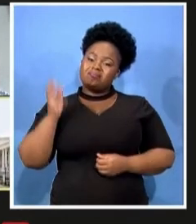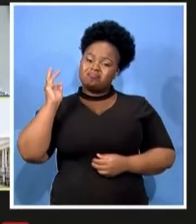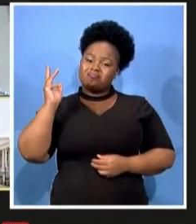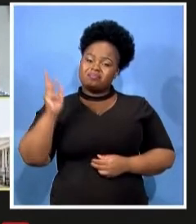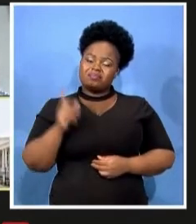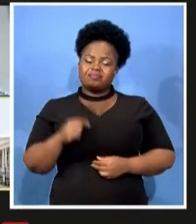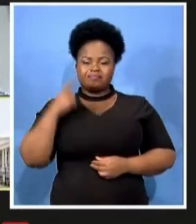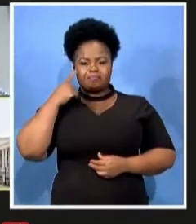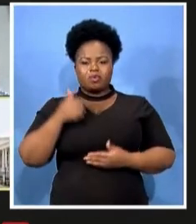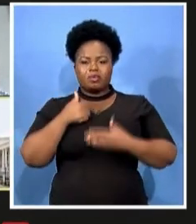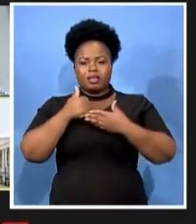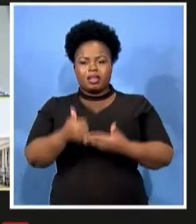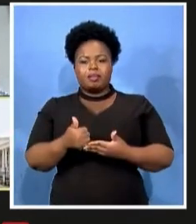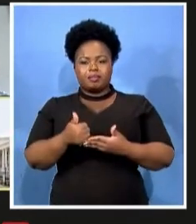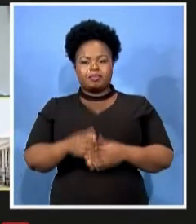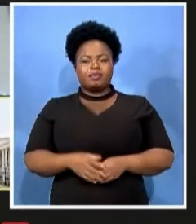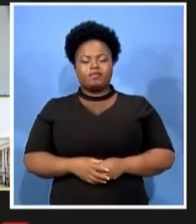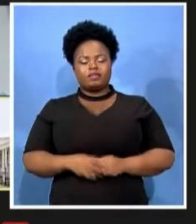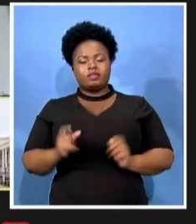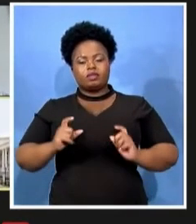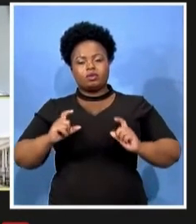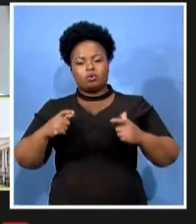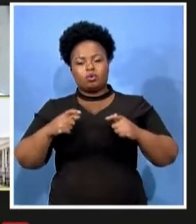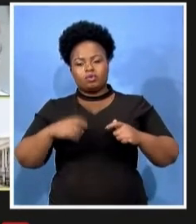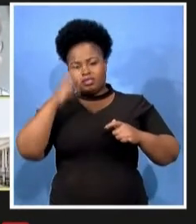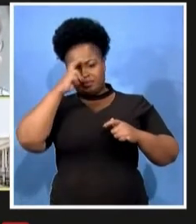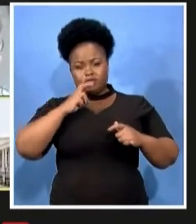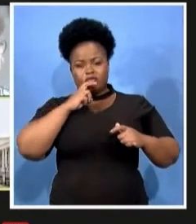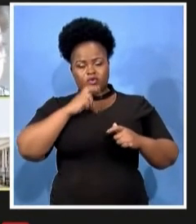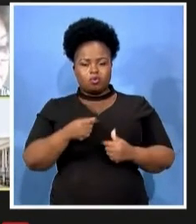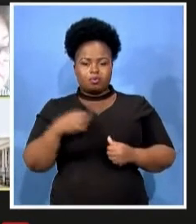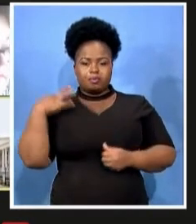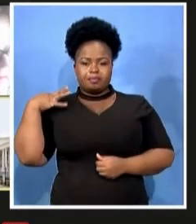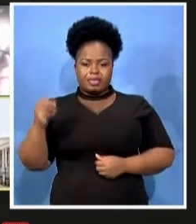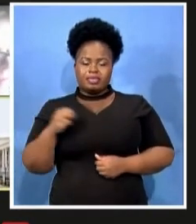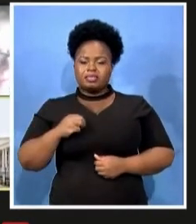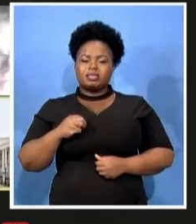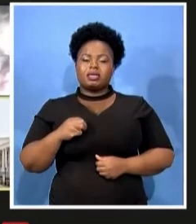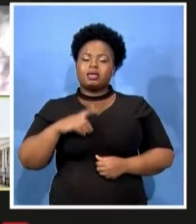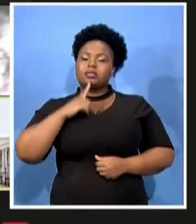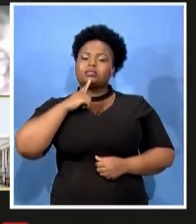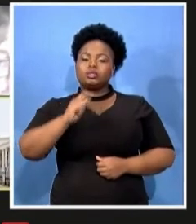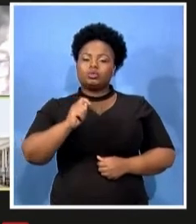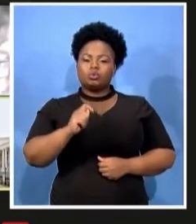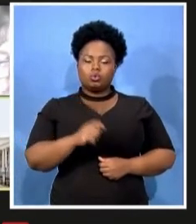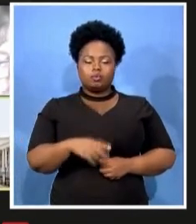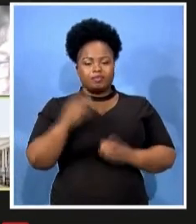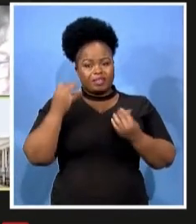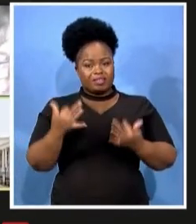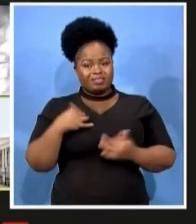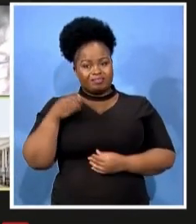of Finance present to engage all questions pertaining to the funding.